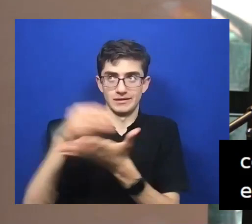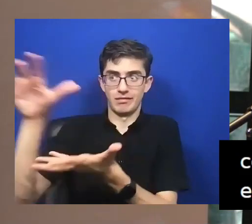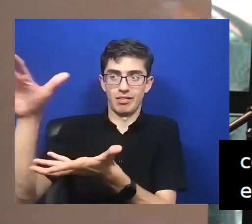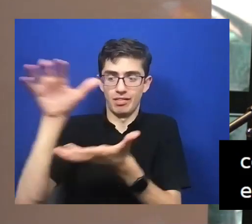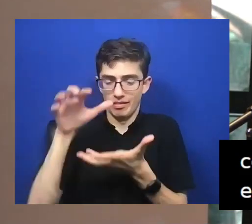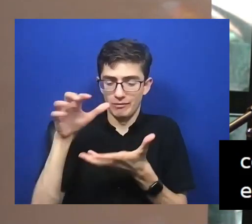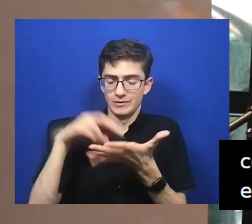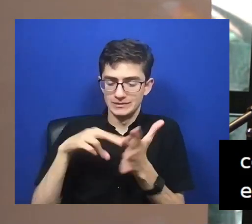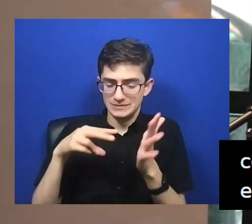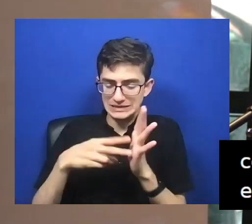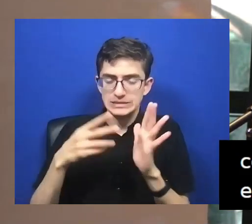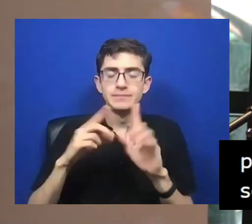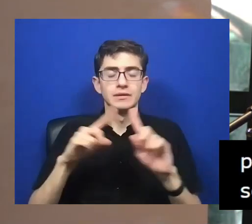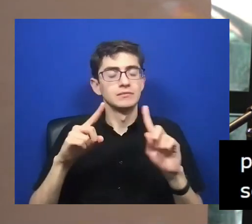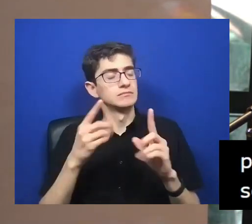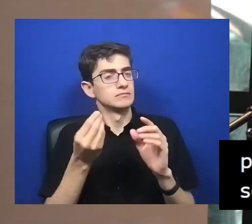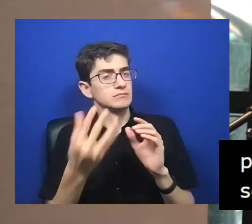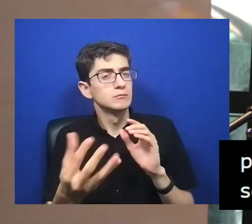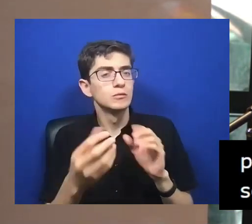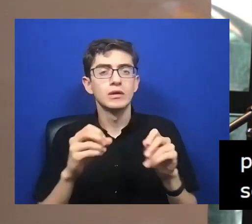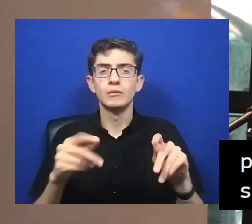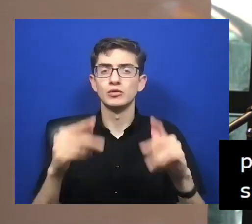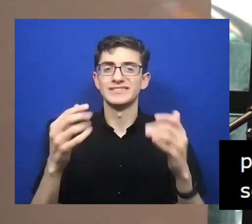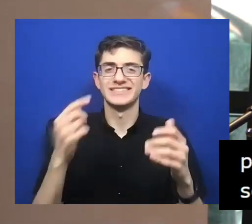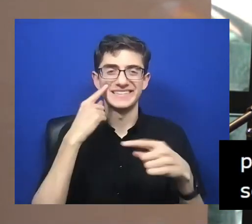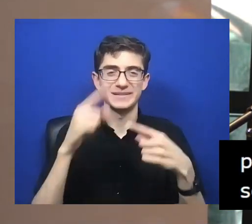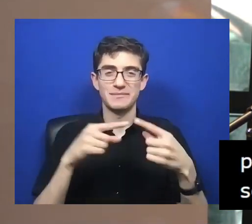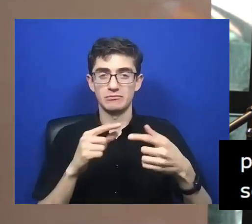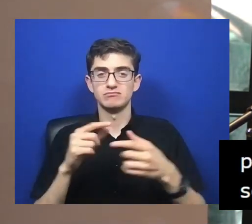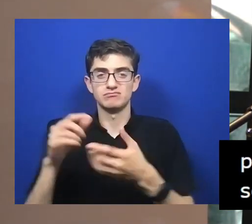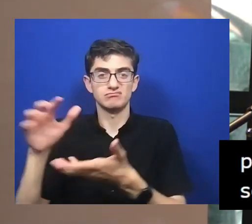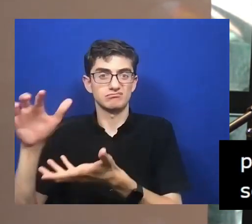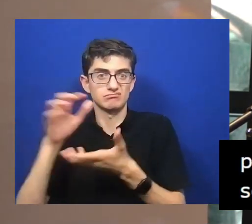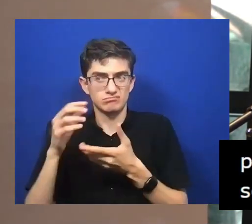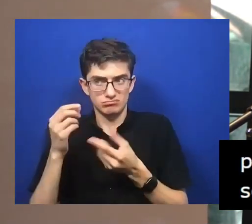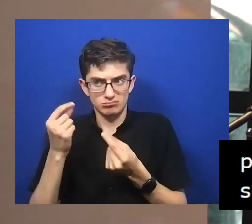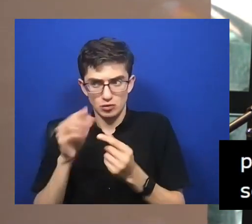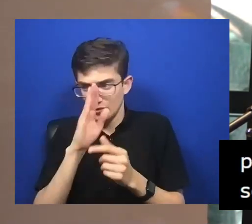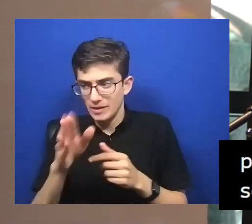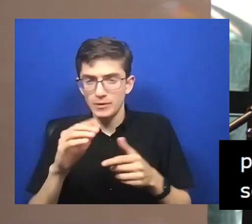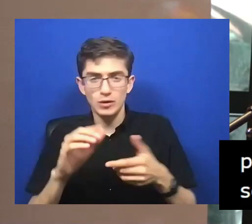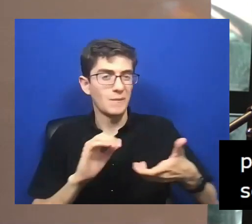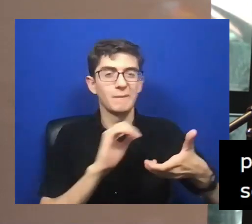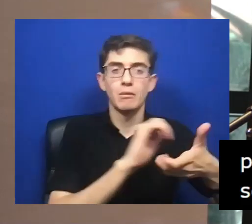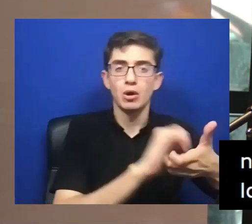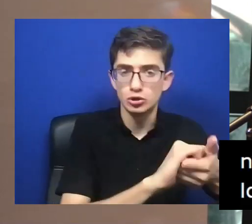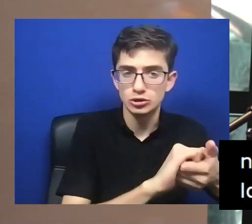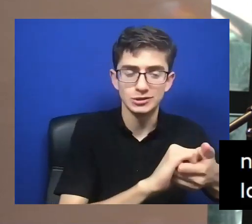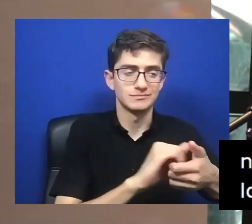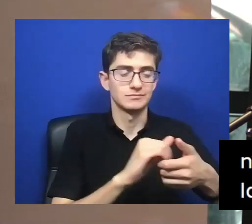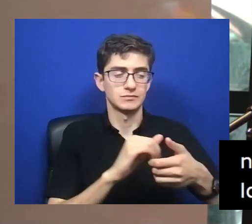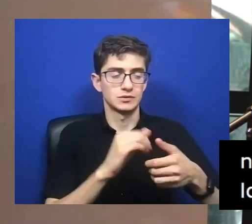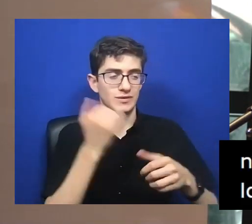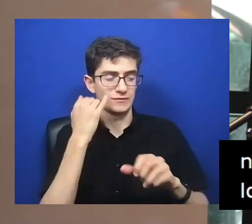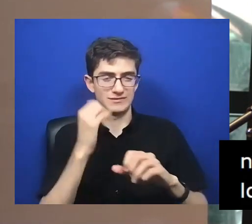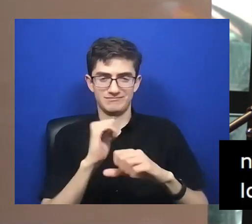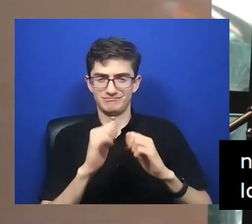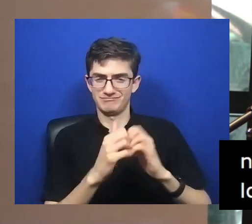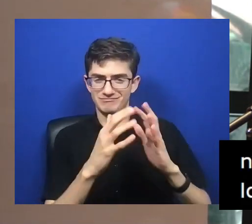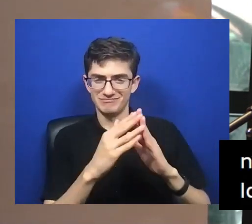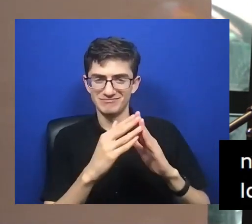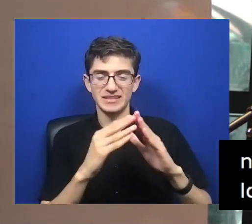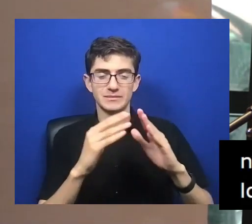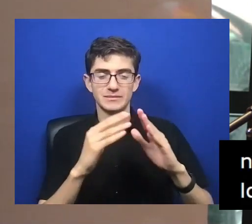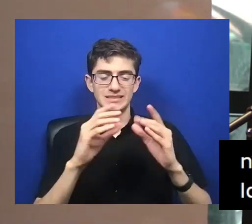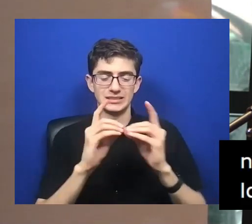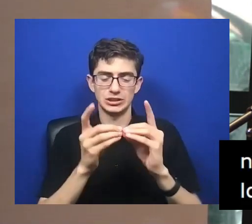the opportunity here is to also think about partnership and collaborations. What does it mean to actually create digital equity as an ecosystem? So